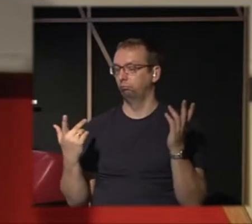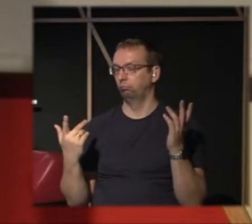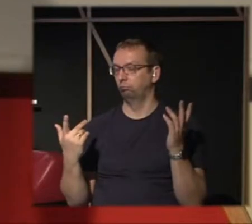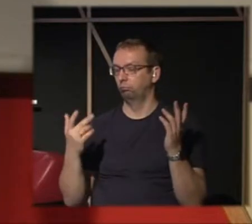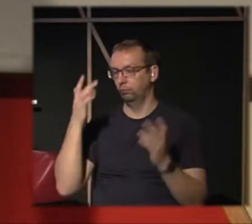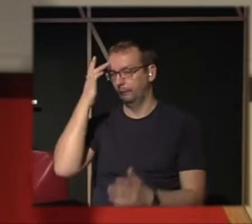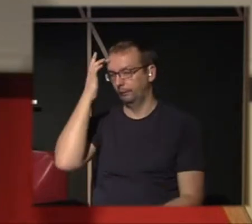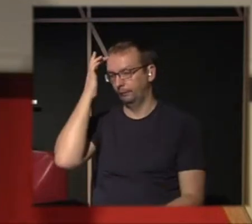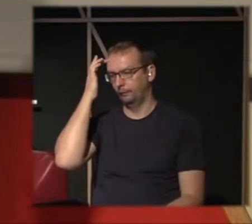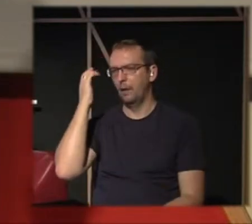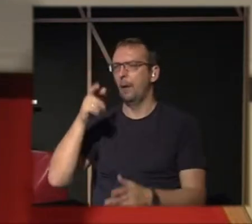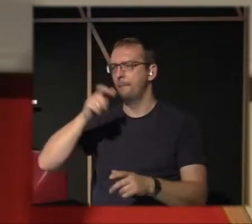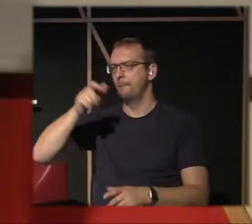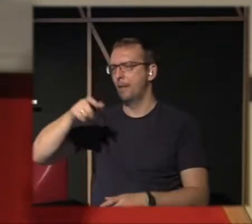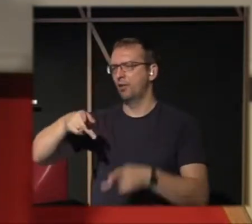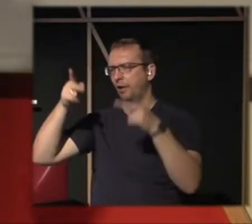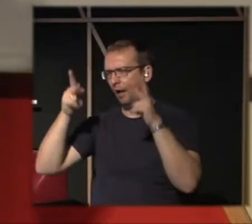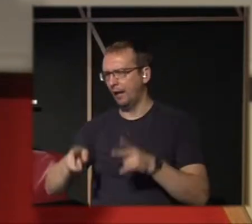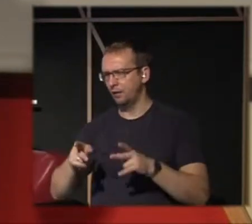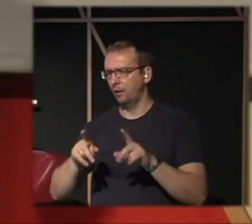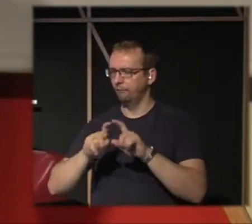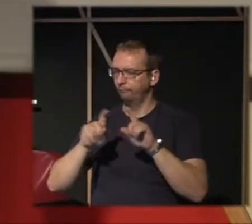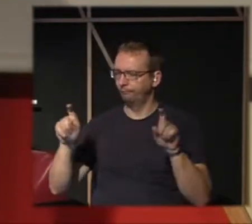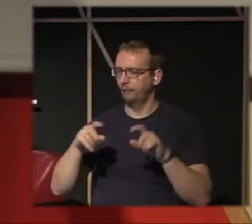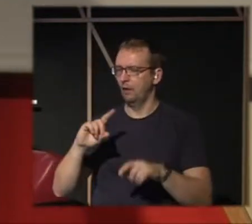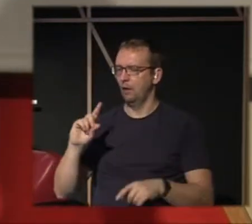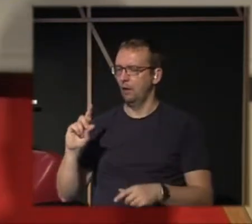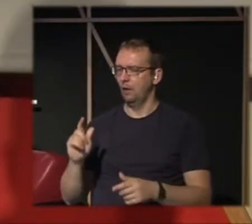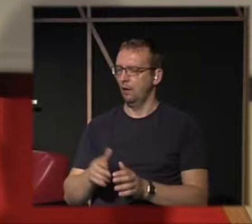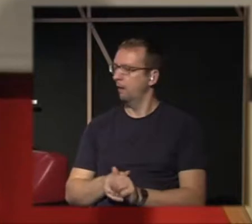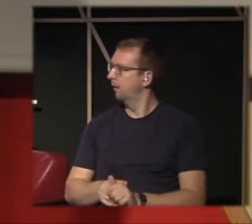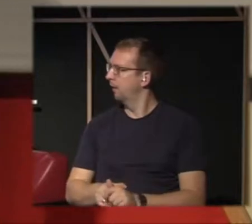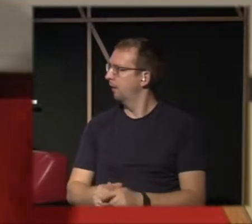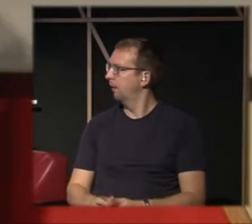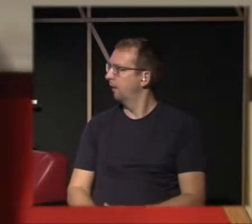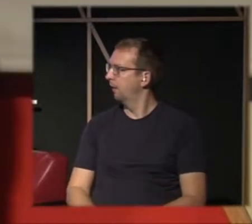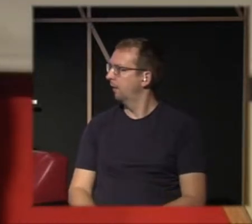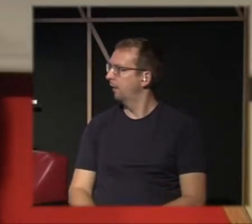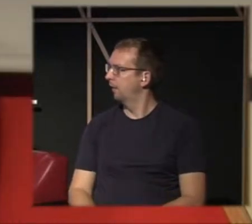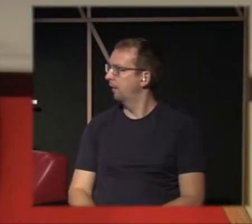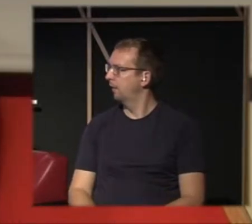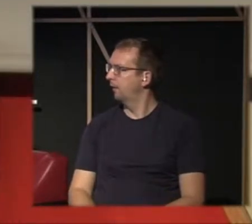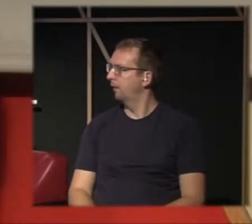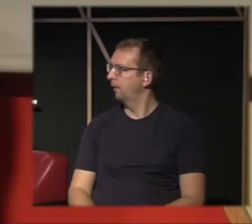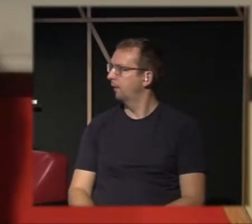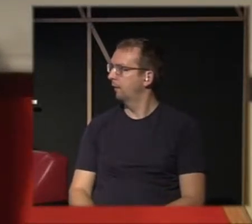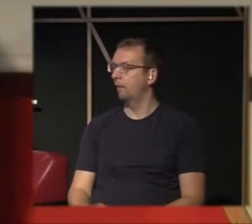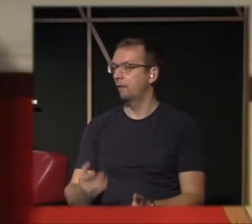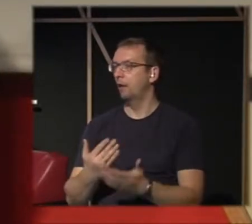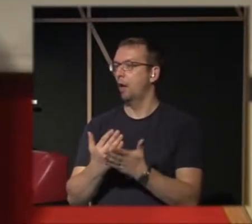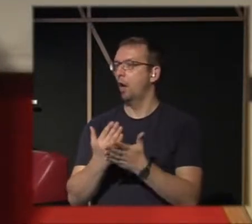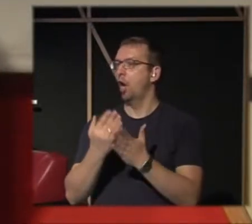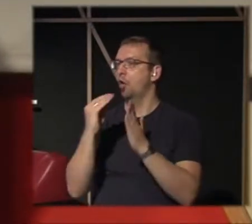rights criteria for the first time for Euro 2024. That was